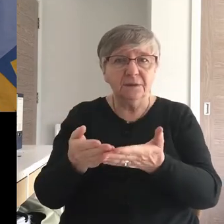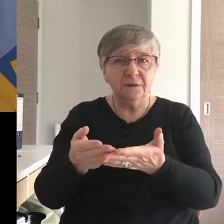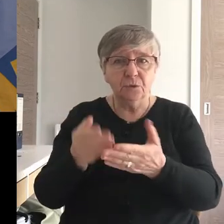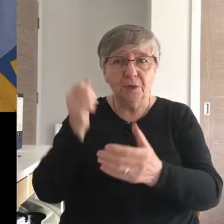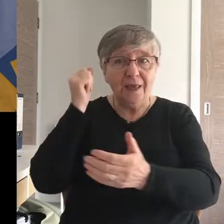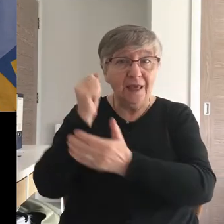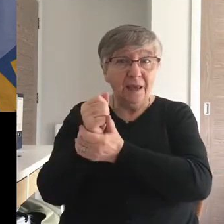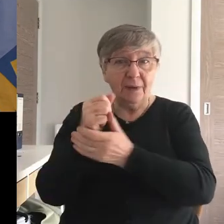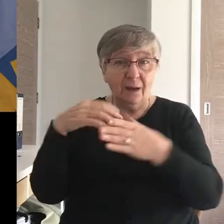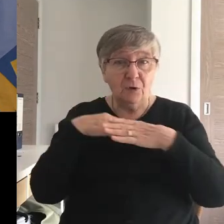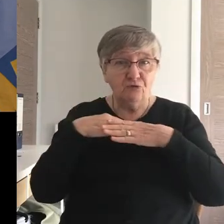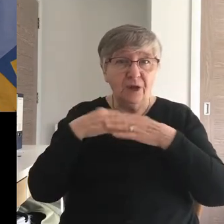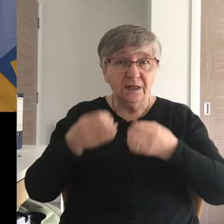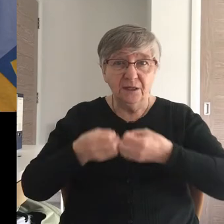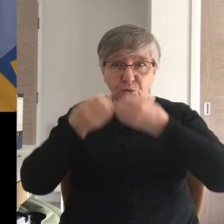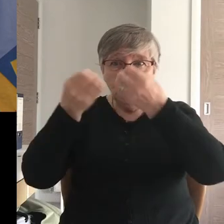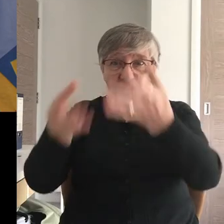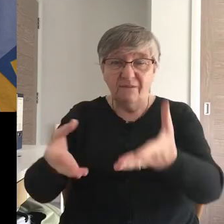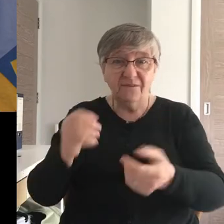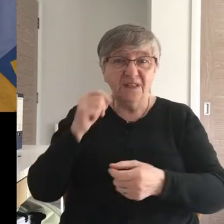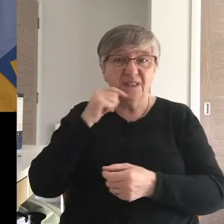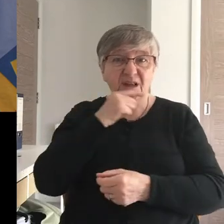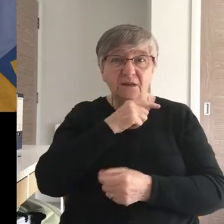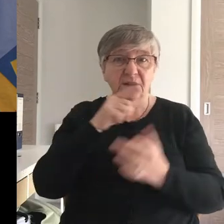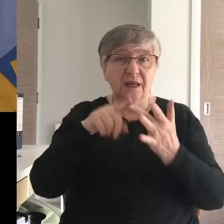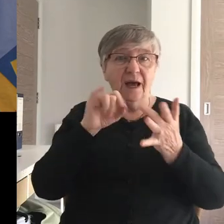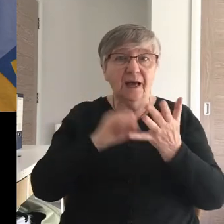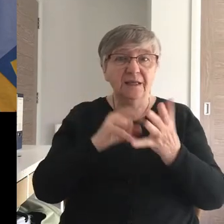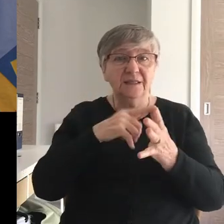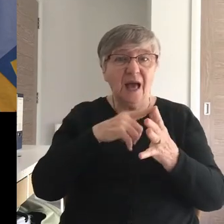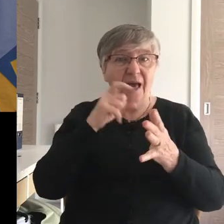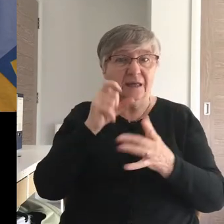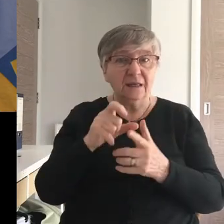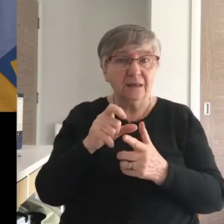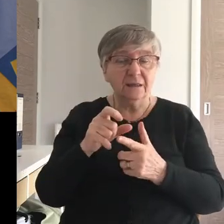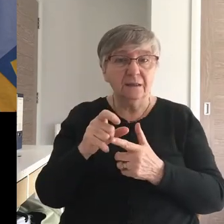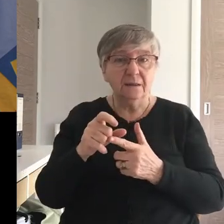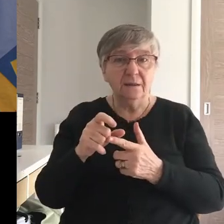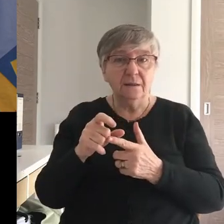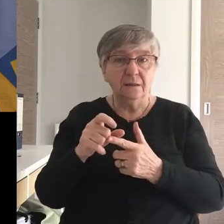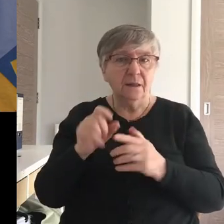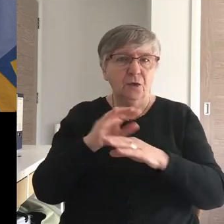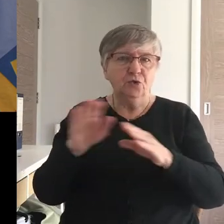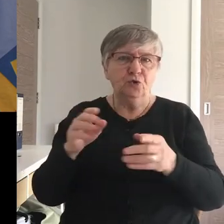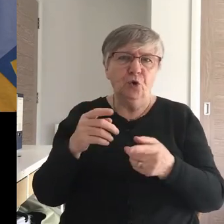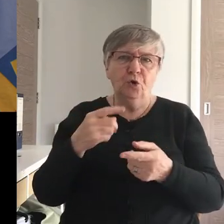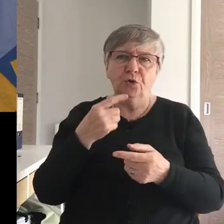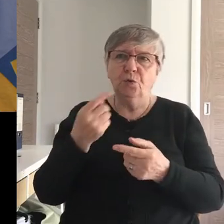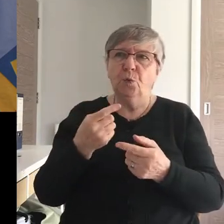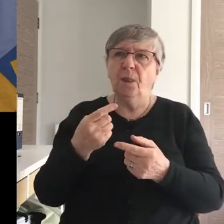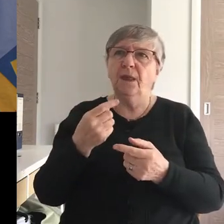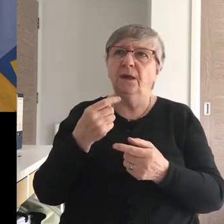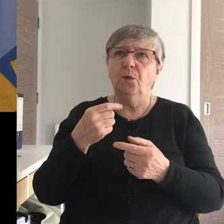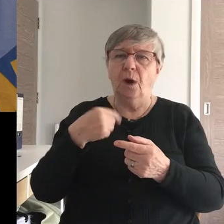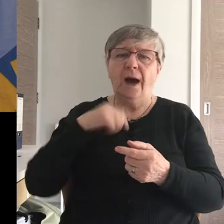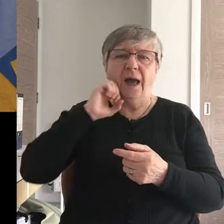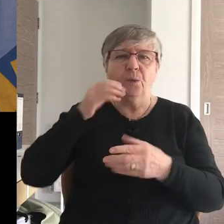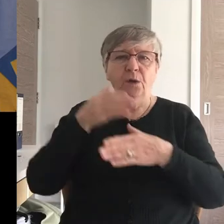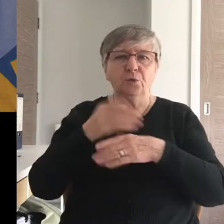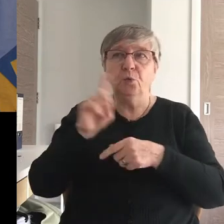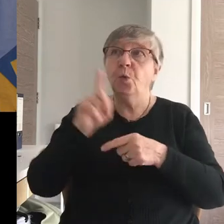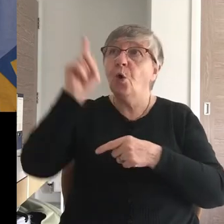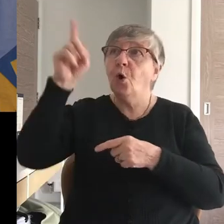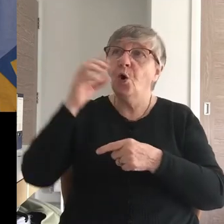to offer Isaac. And that's not simply an illustration of big commitment to do what God asked, but